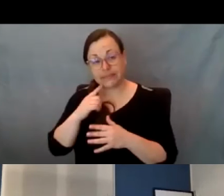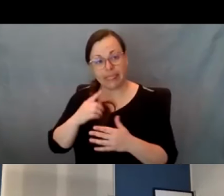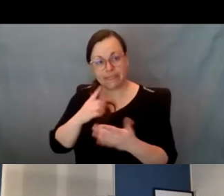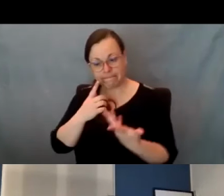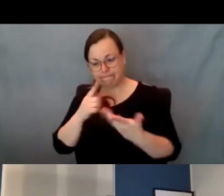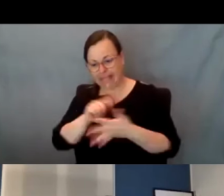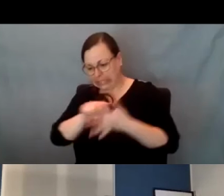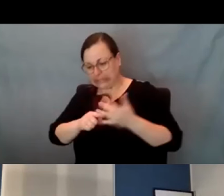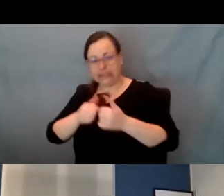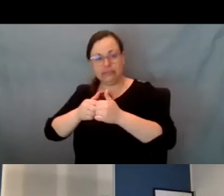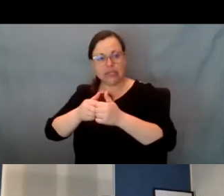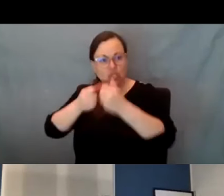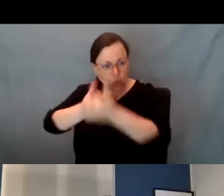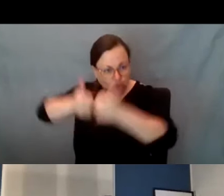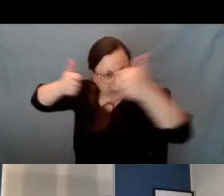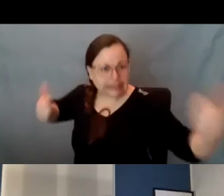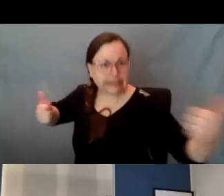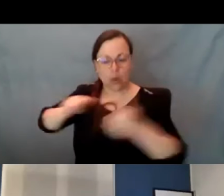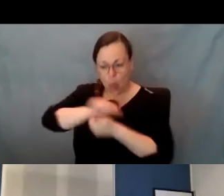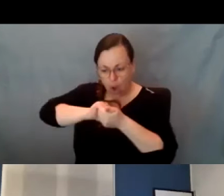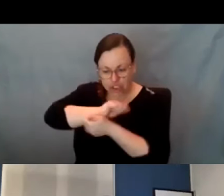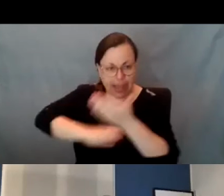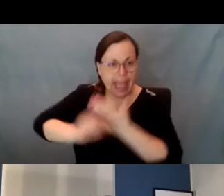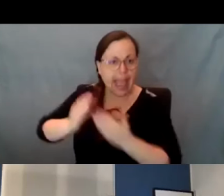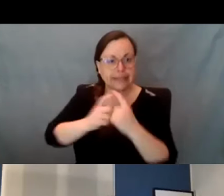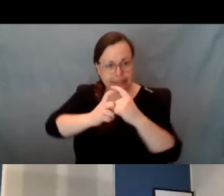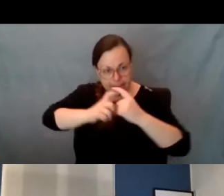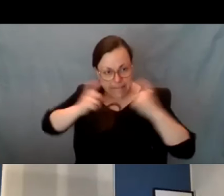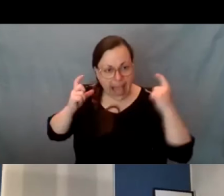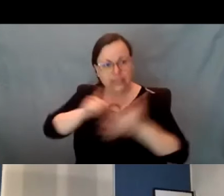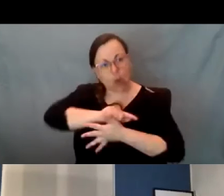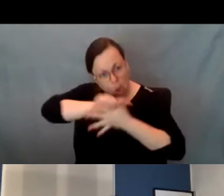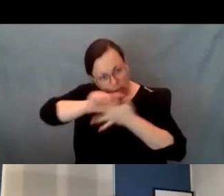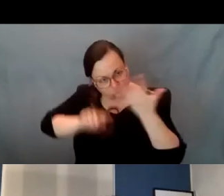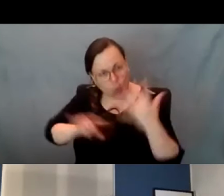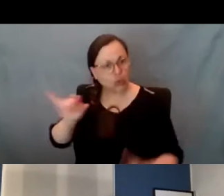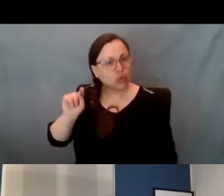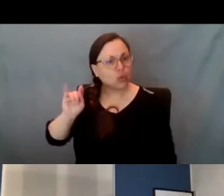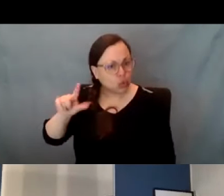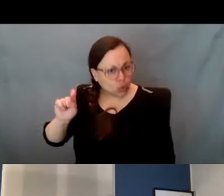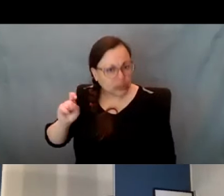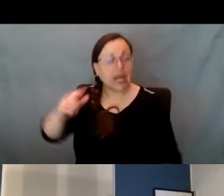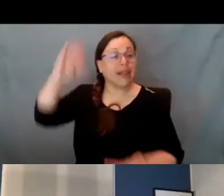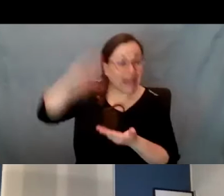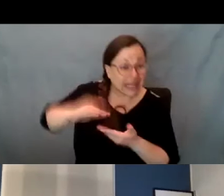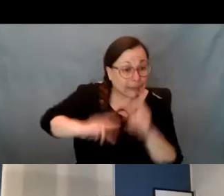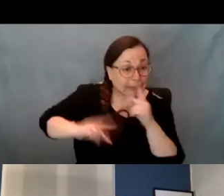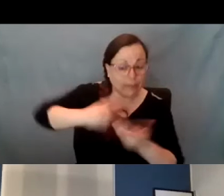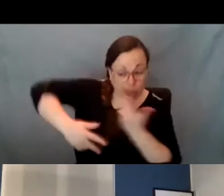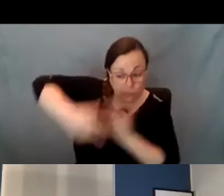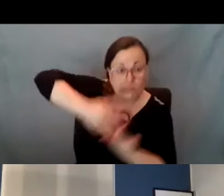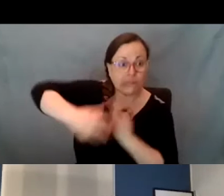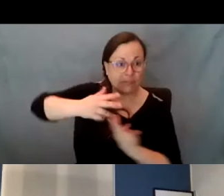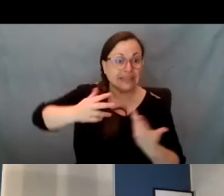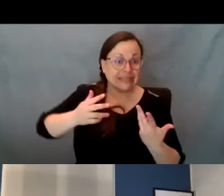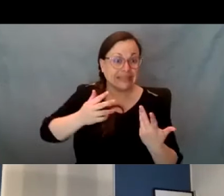social distancing, washing your hands, wearing masks, reducing the number of people you get in contact to, are